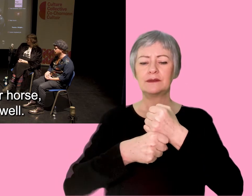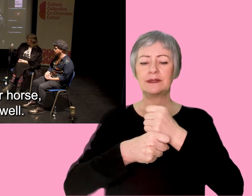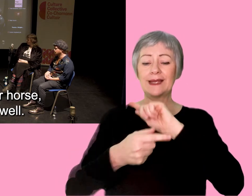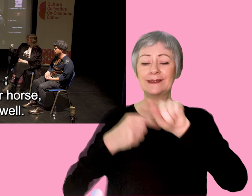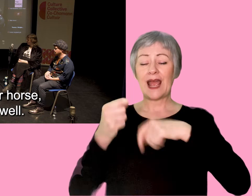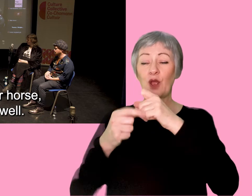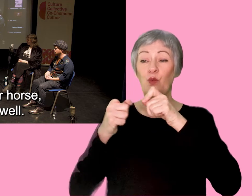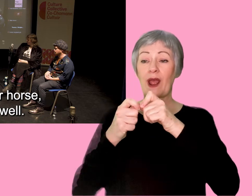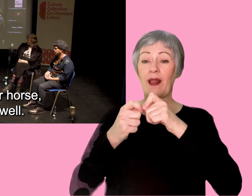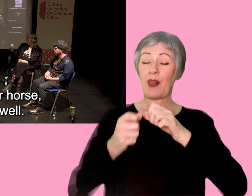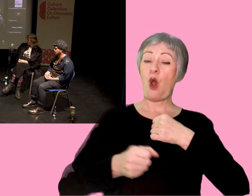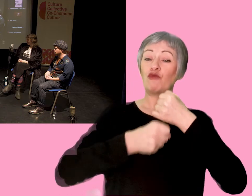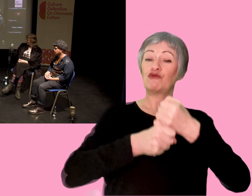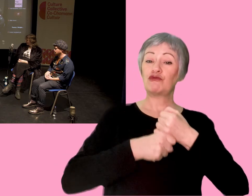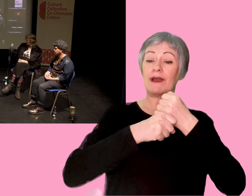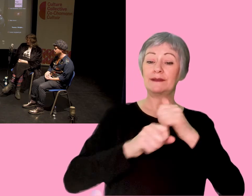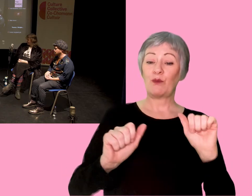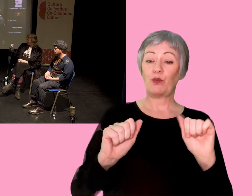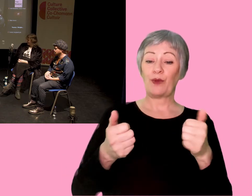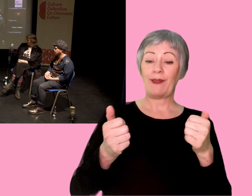well or ride it well.